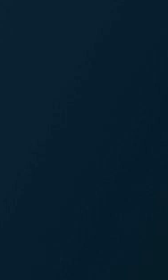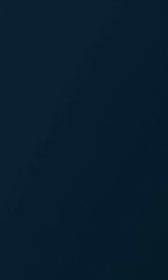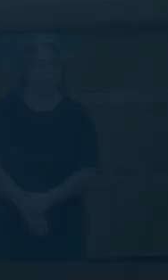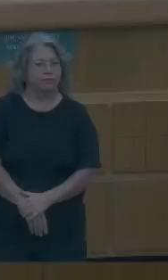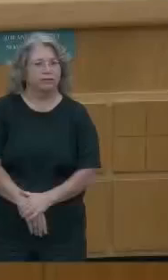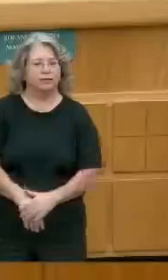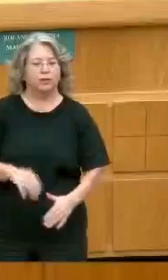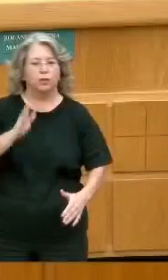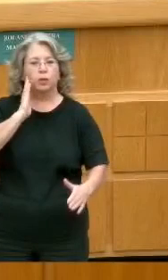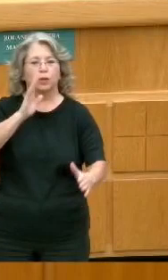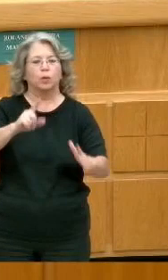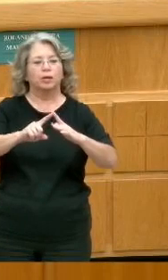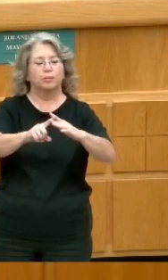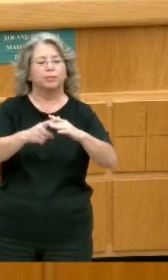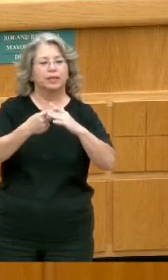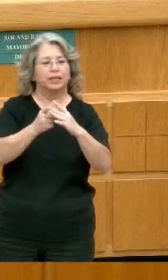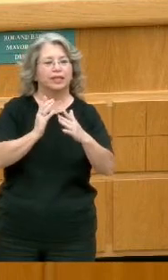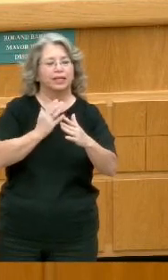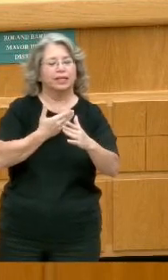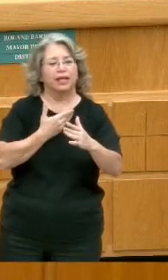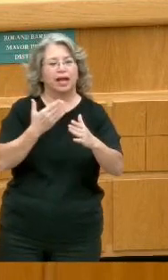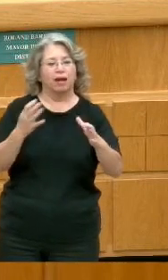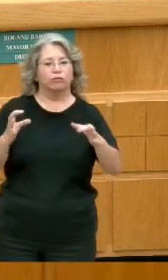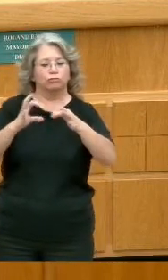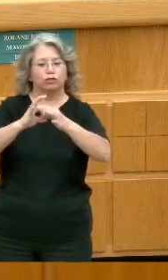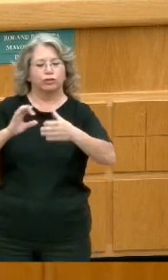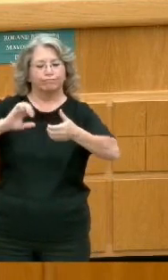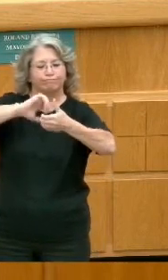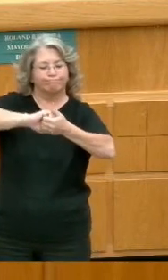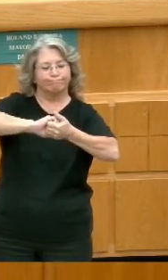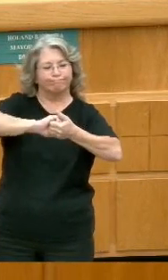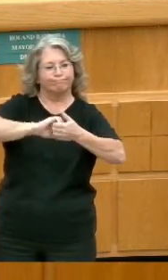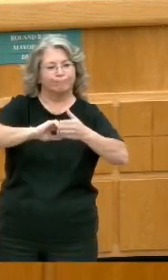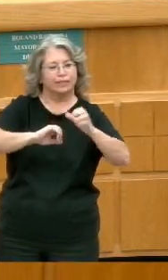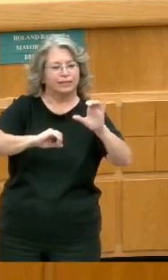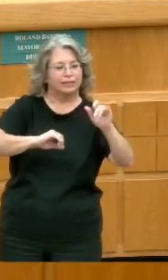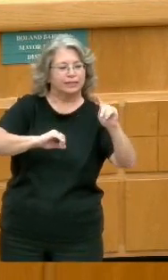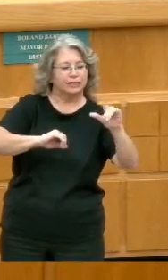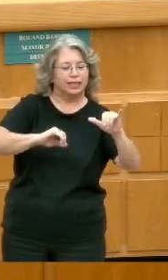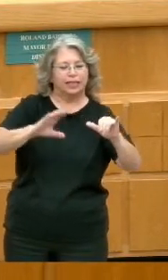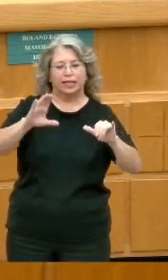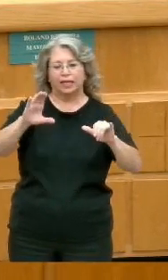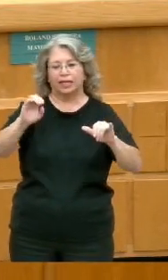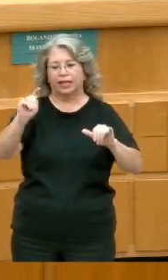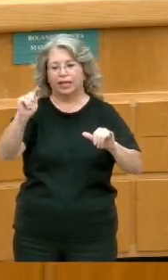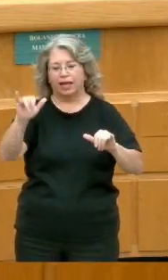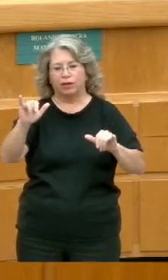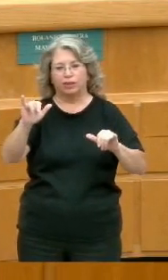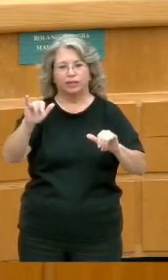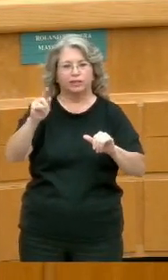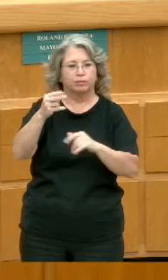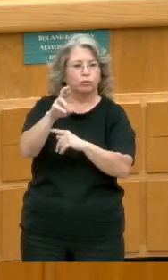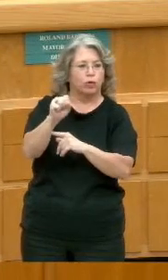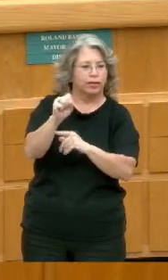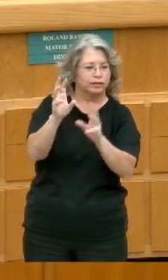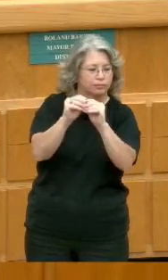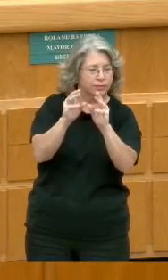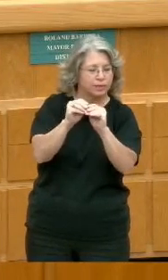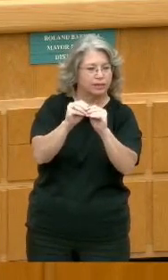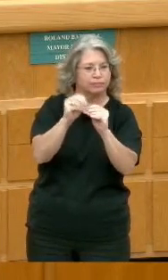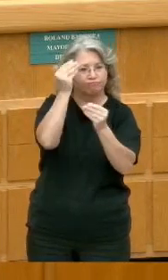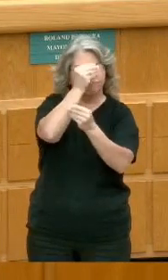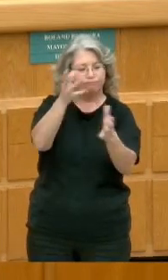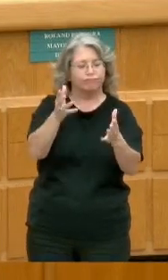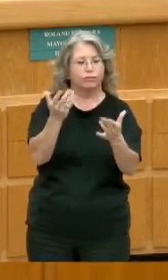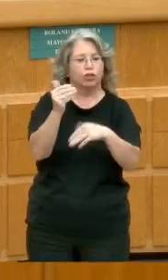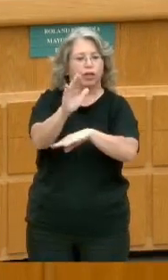Okay, we're going to begin a joint Nueces County, City of Corpus Christi COVID press briefing. And good afternoon, everybody. My name is Peter Zanoni.